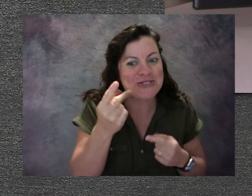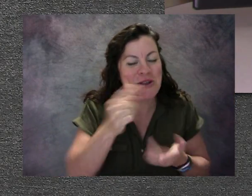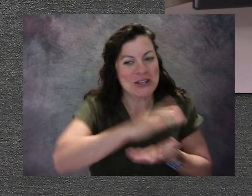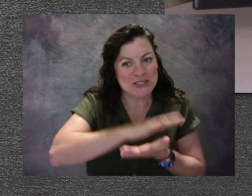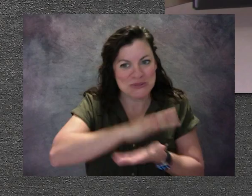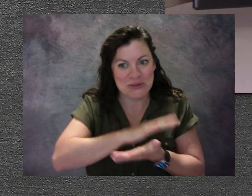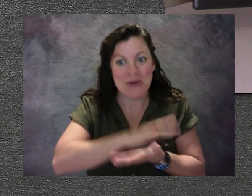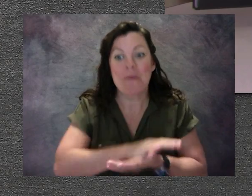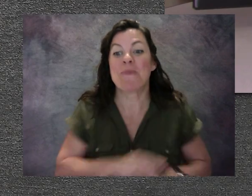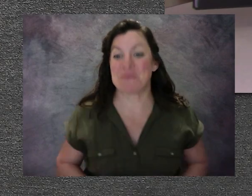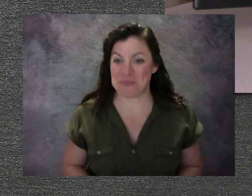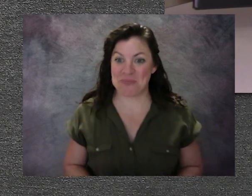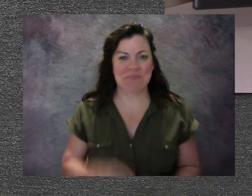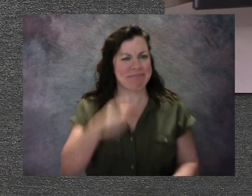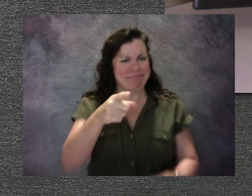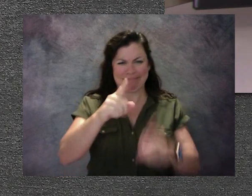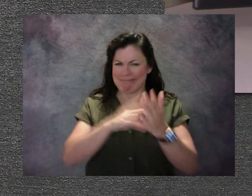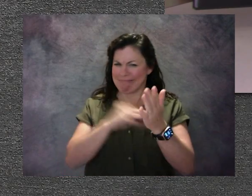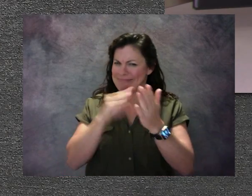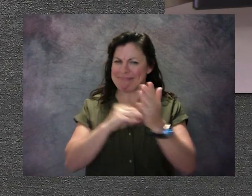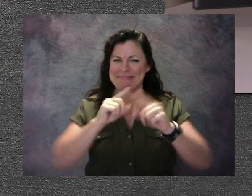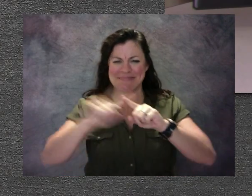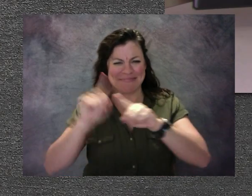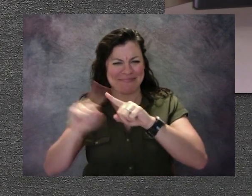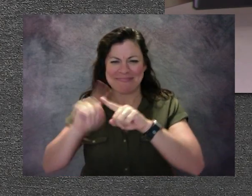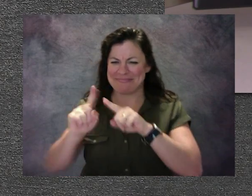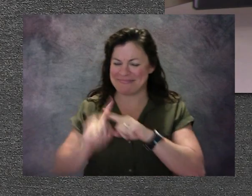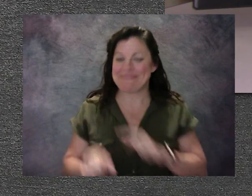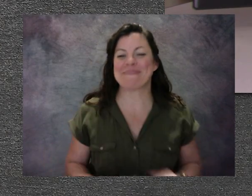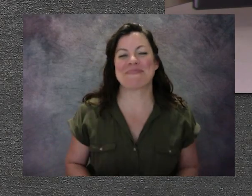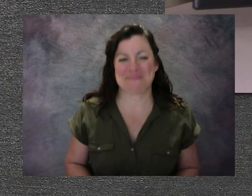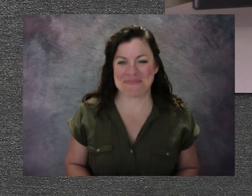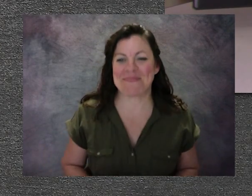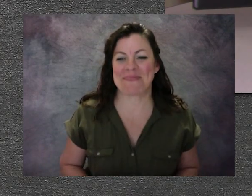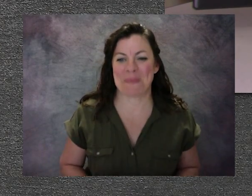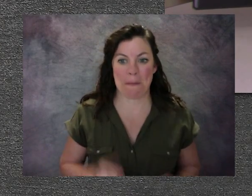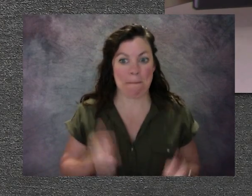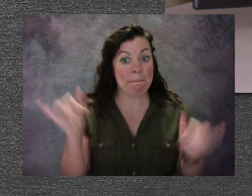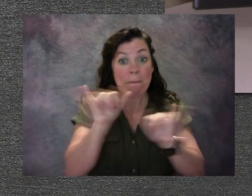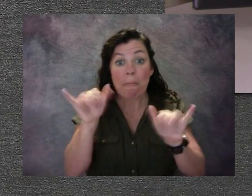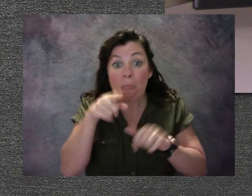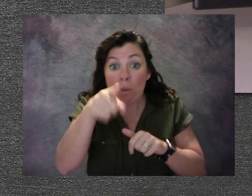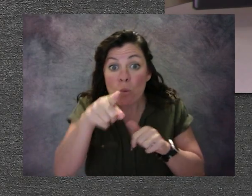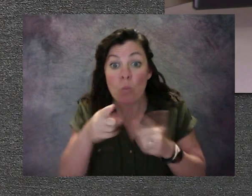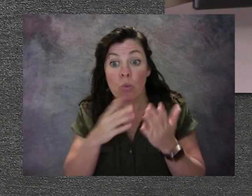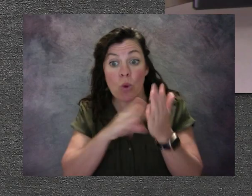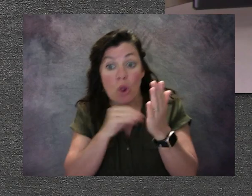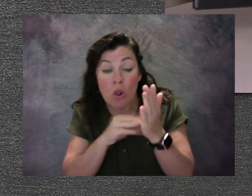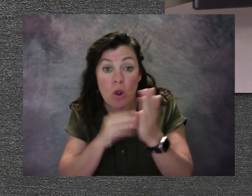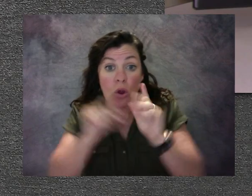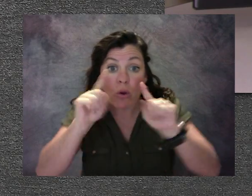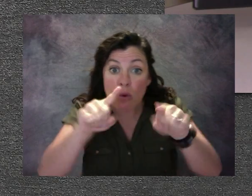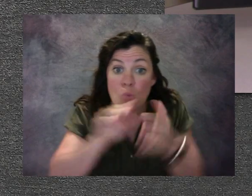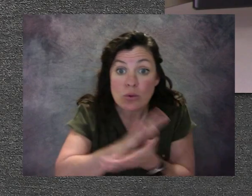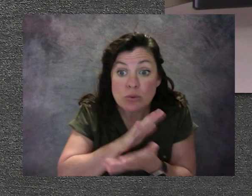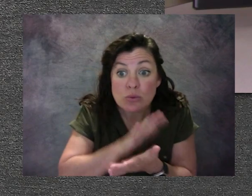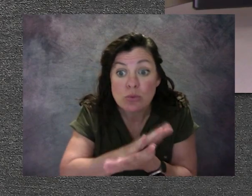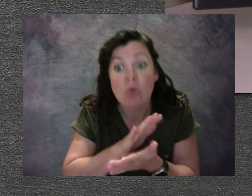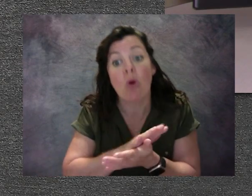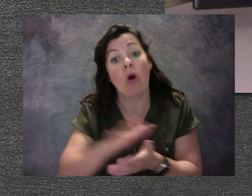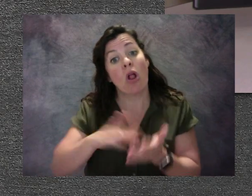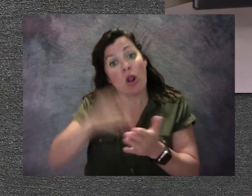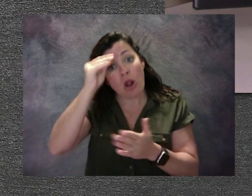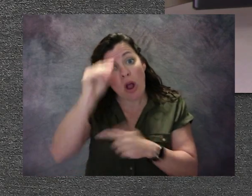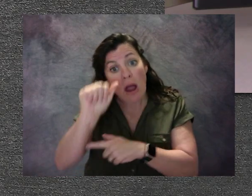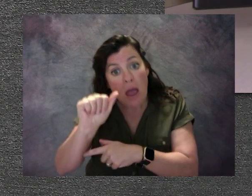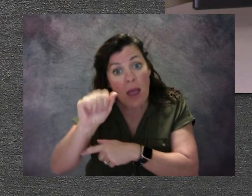and what he learns about. It's just like you. You go to school and learn like your ABCs. He goes to